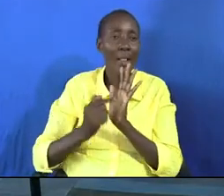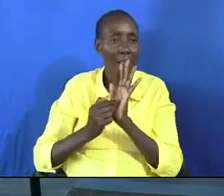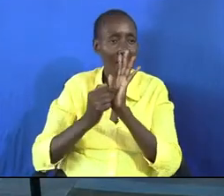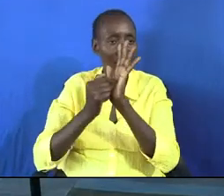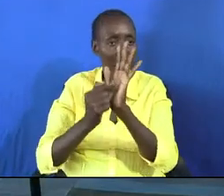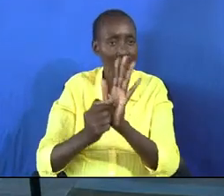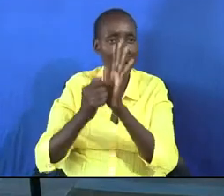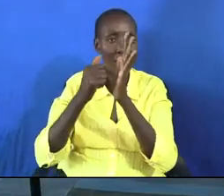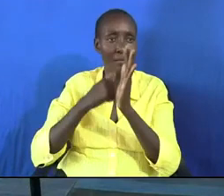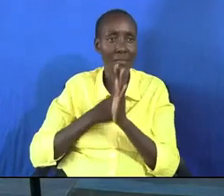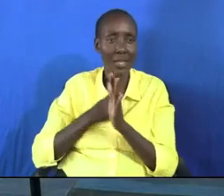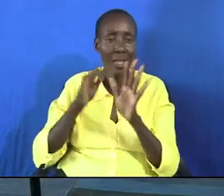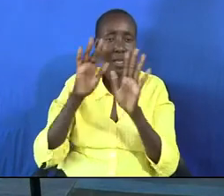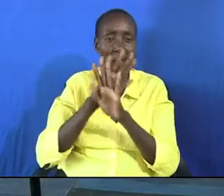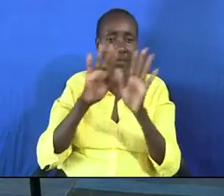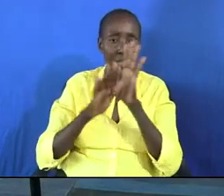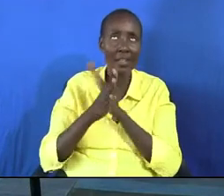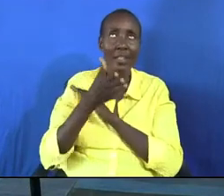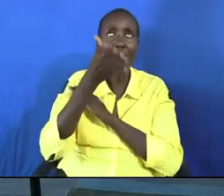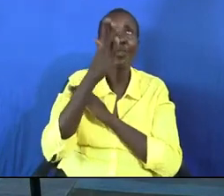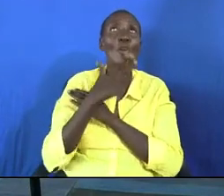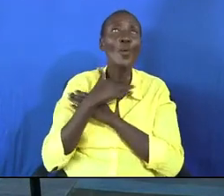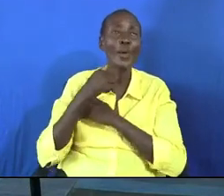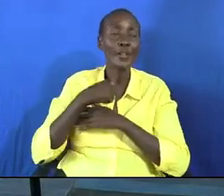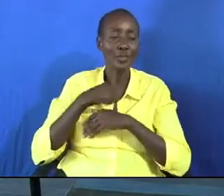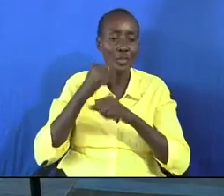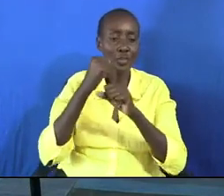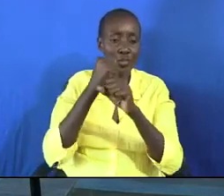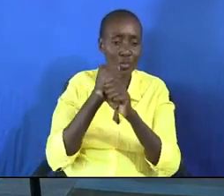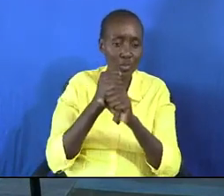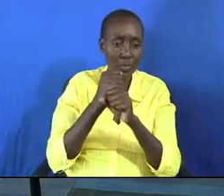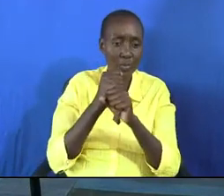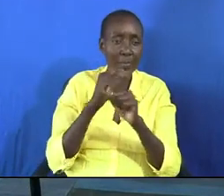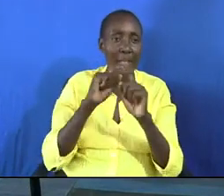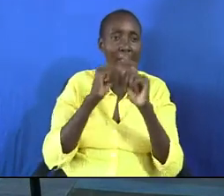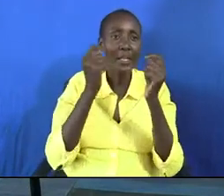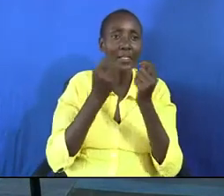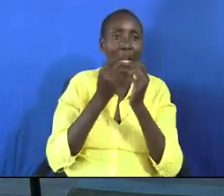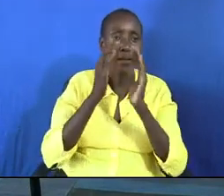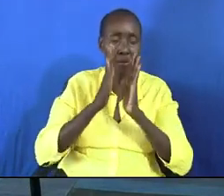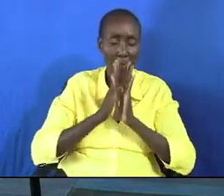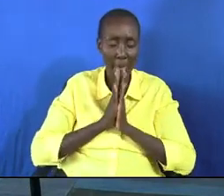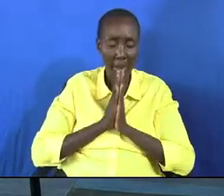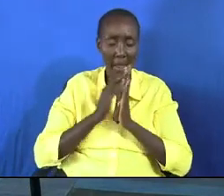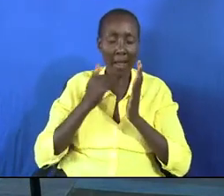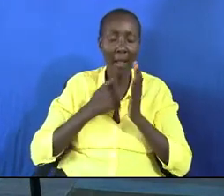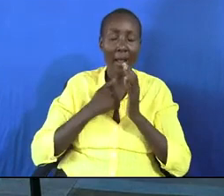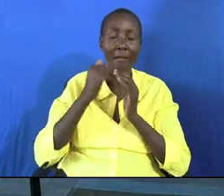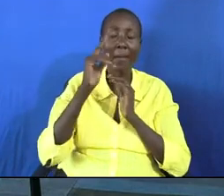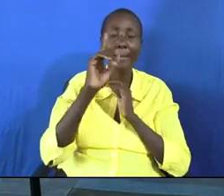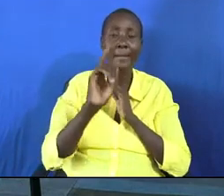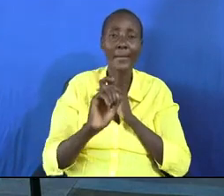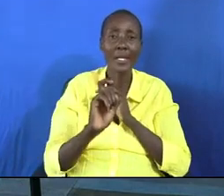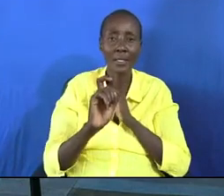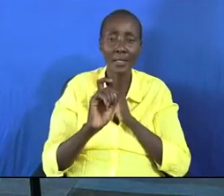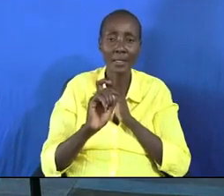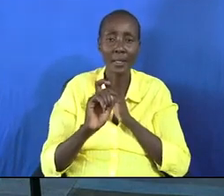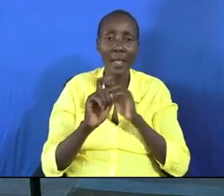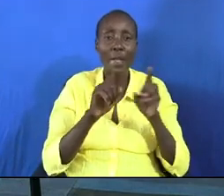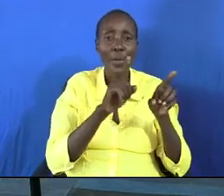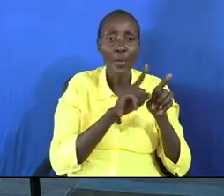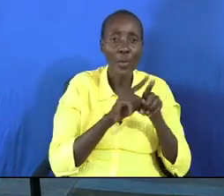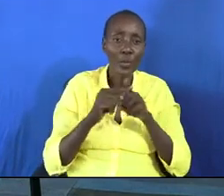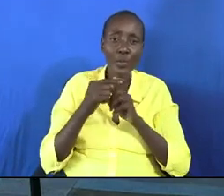reveal what God wants me to do. The kind of prayer that I need to make. Give